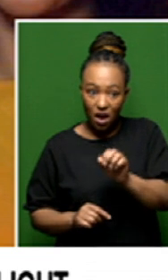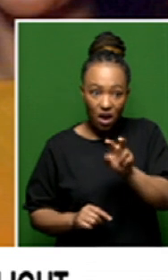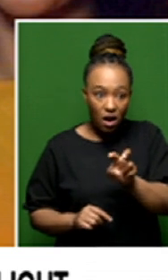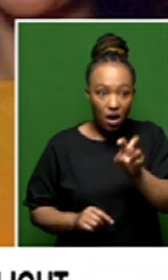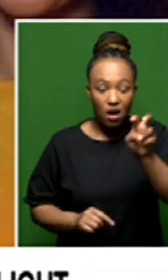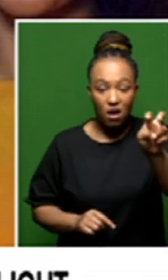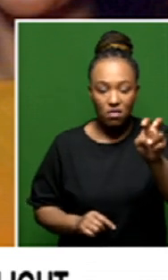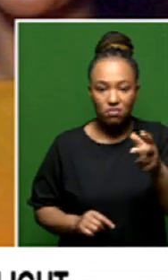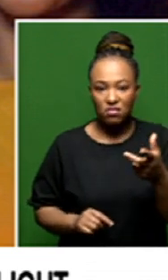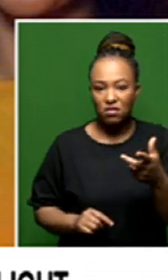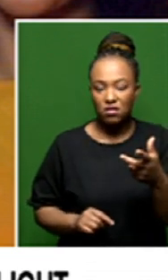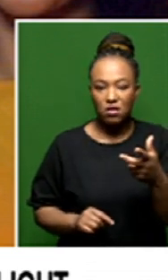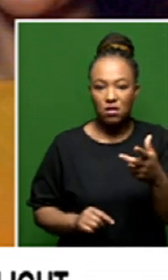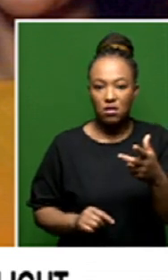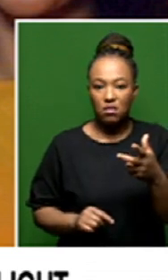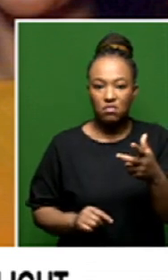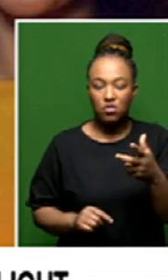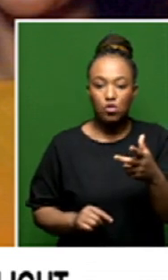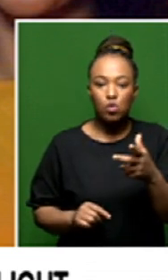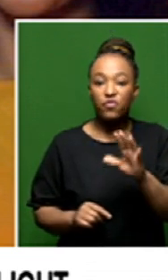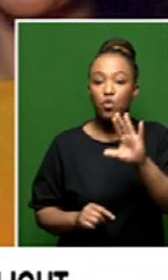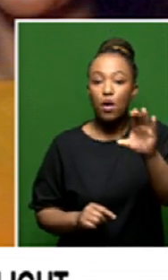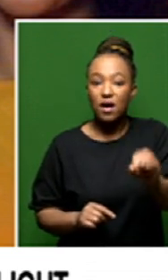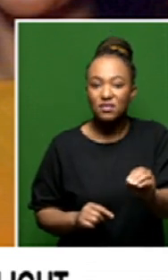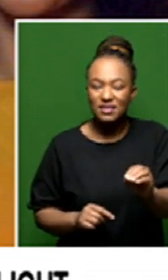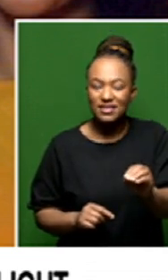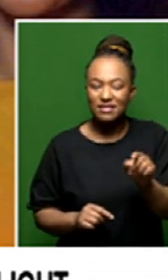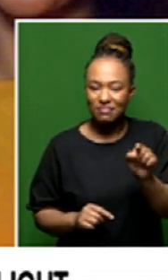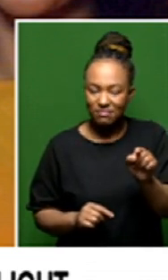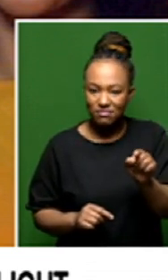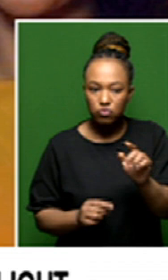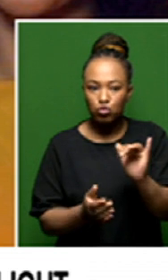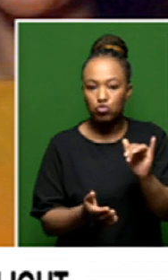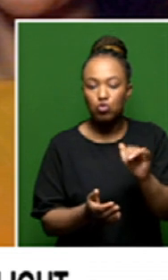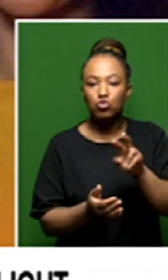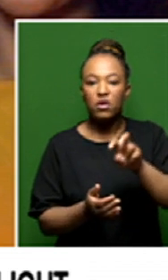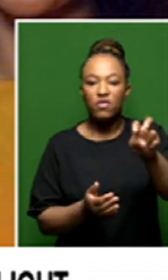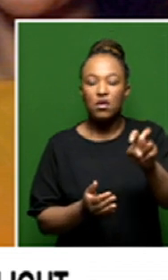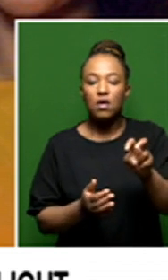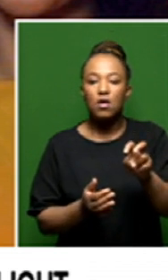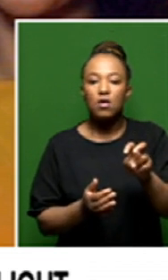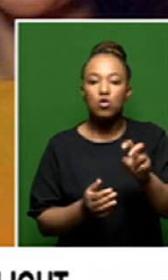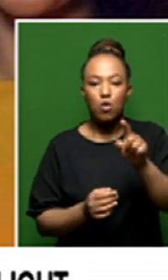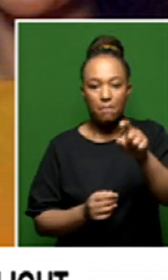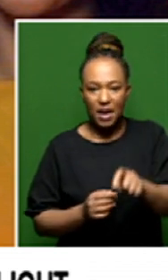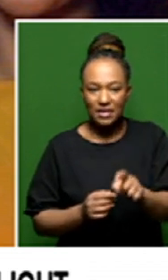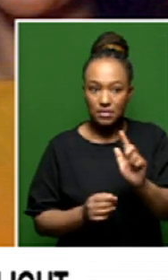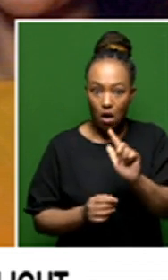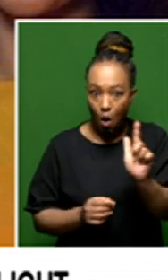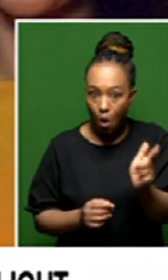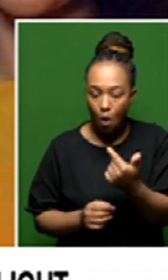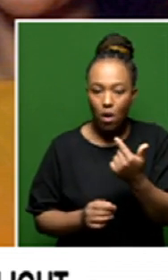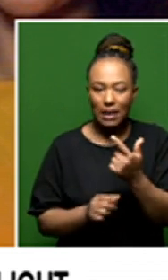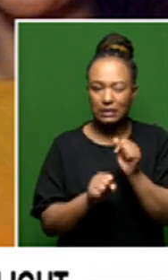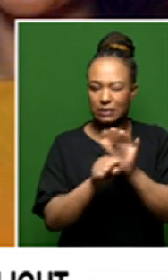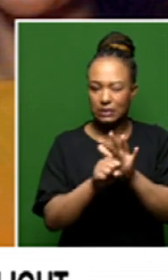isn't, doing a layover, if you are staying on in Kenya, you are processed through a center, so everyone is